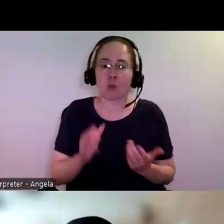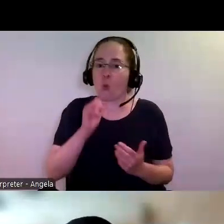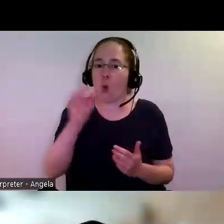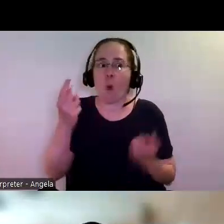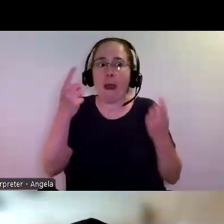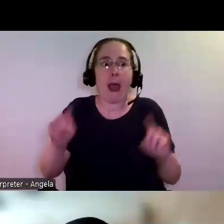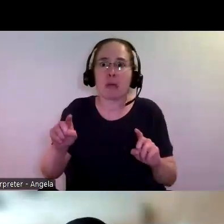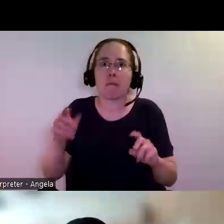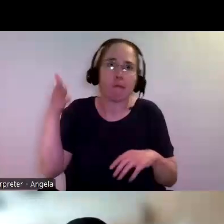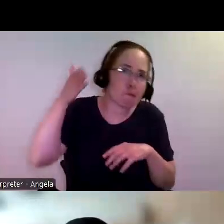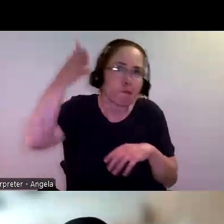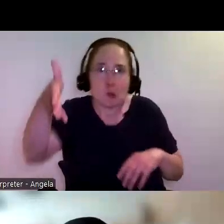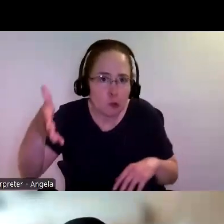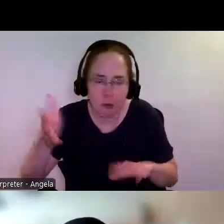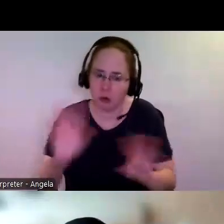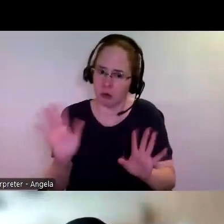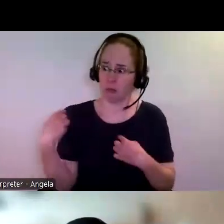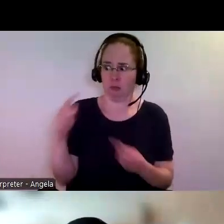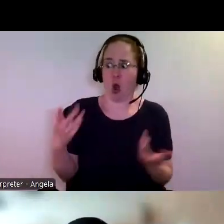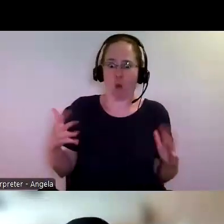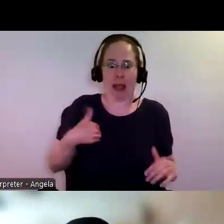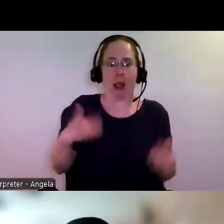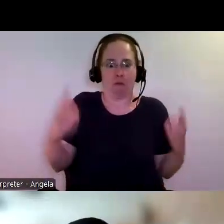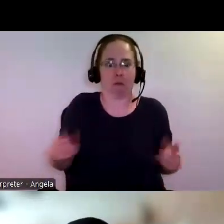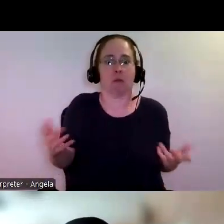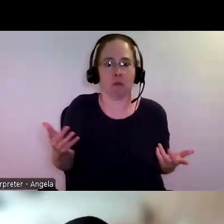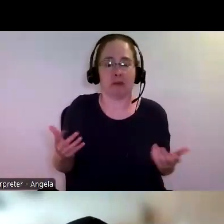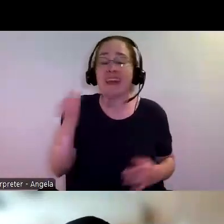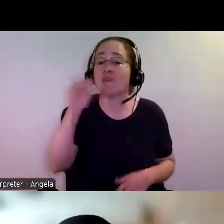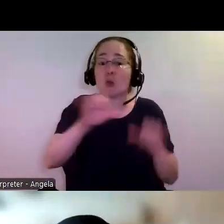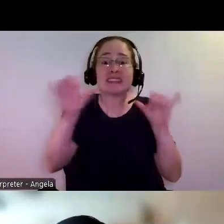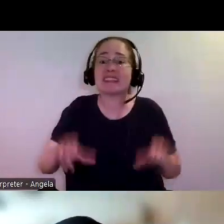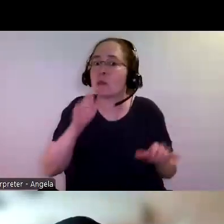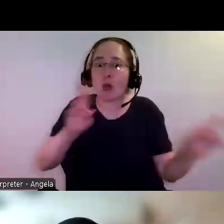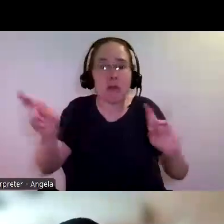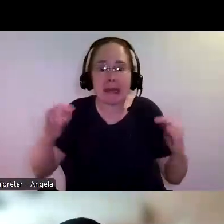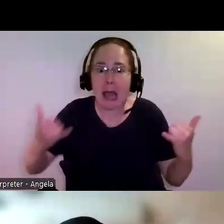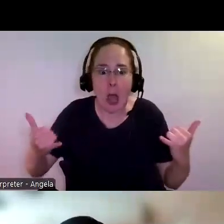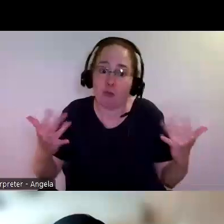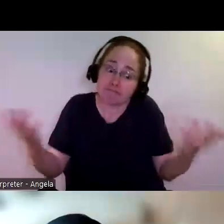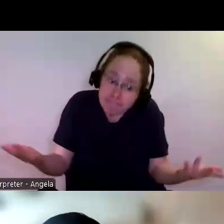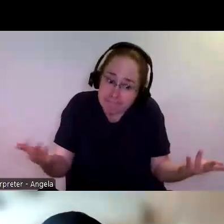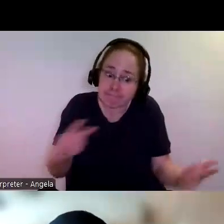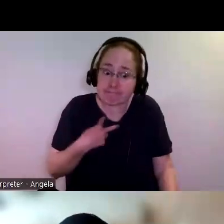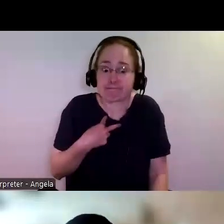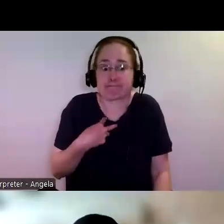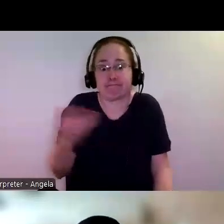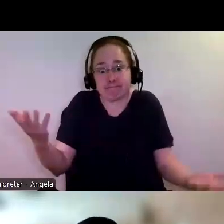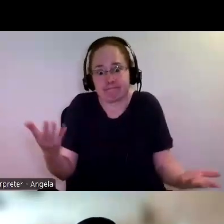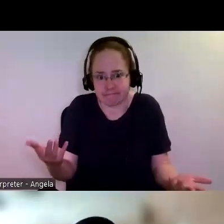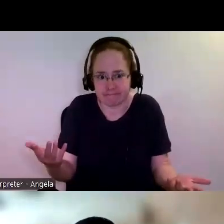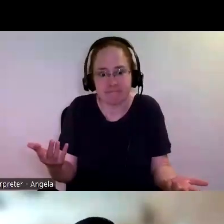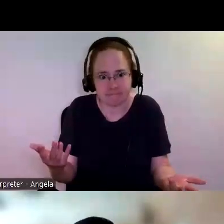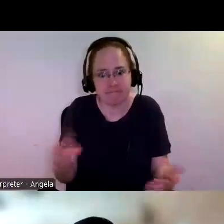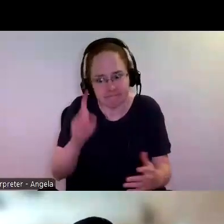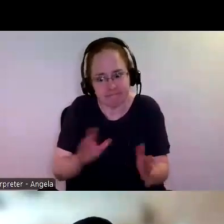It's something that has been happening, and it's something that if your system's not ready for it now, well, it's not going to go away. And so that's